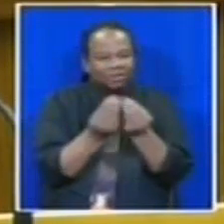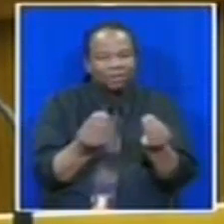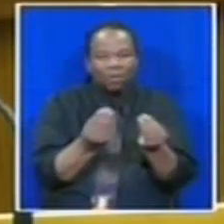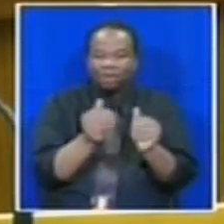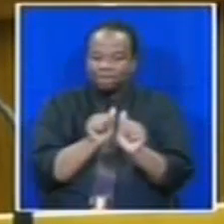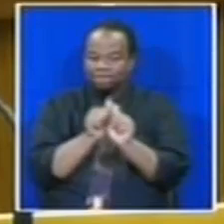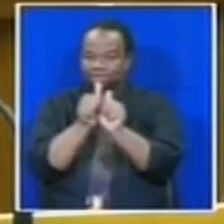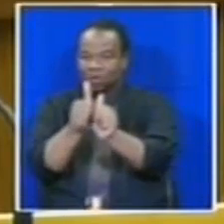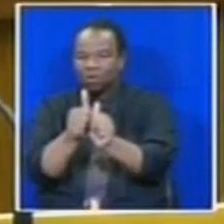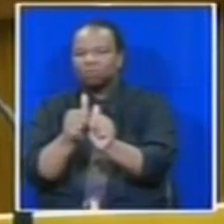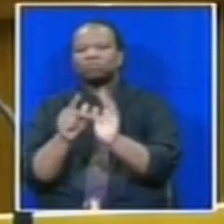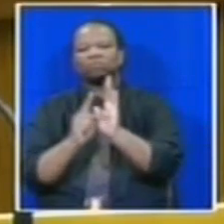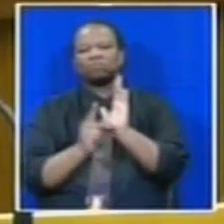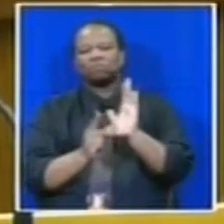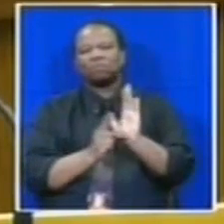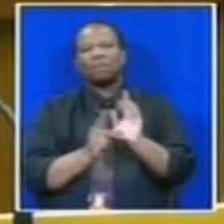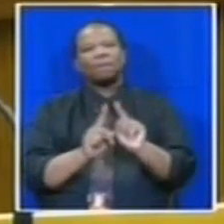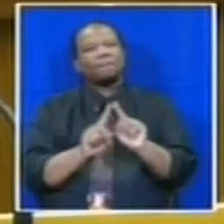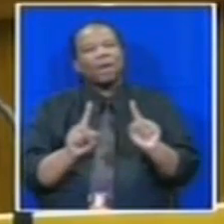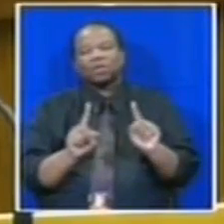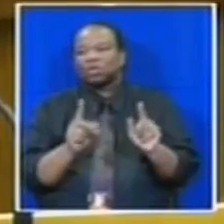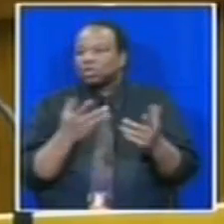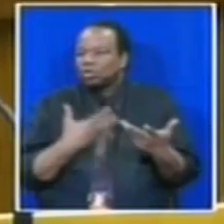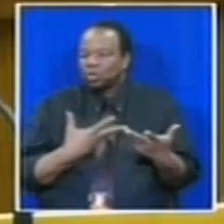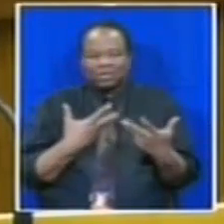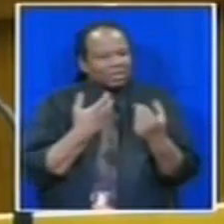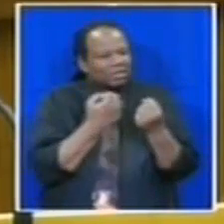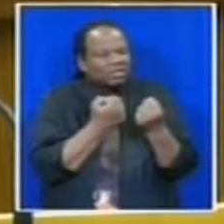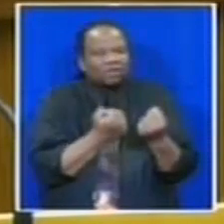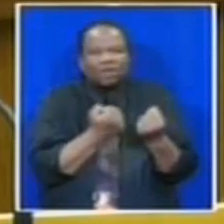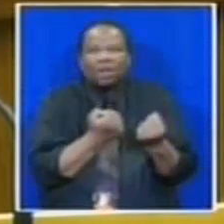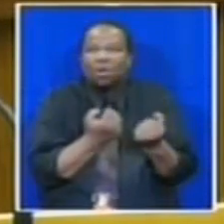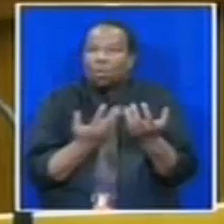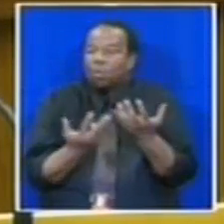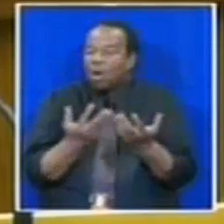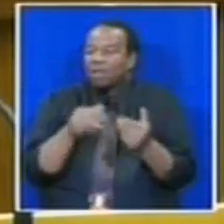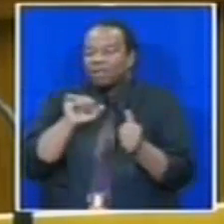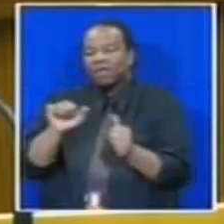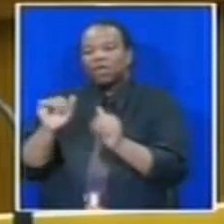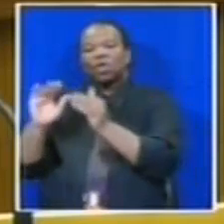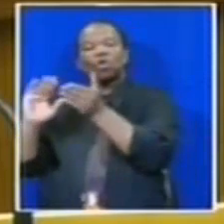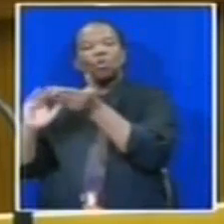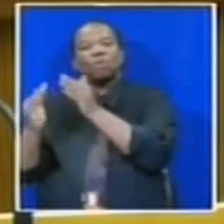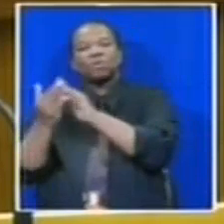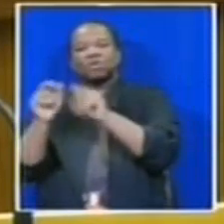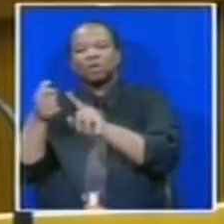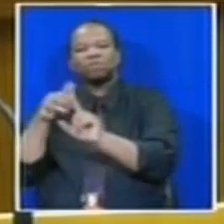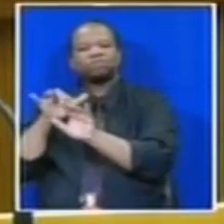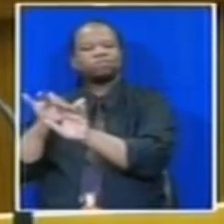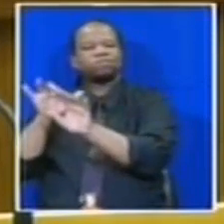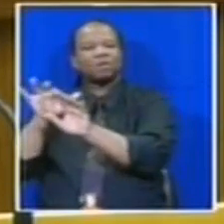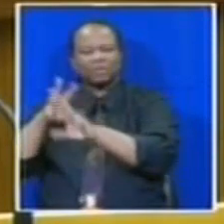procedures. Much more disturbing and more difficult is the rise of our own communities and their voices of